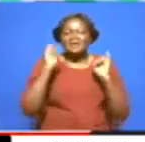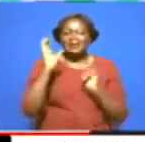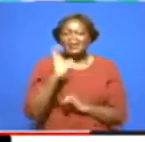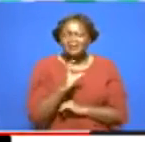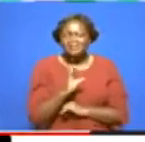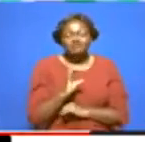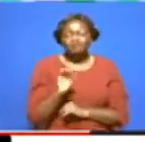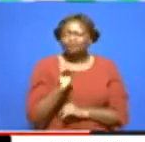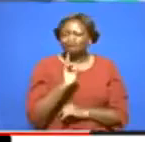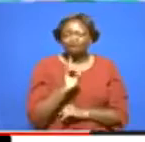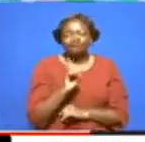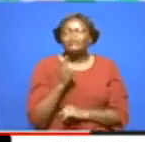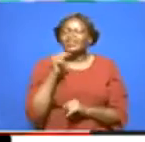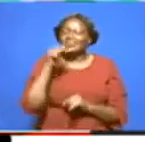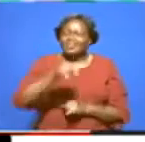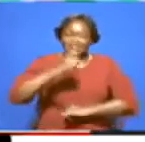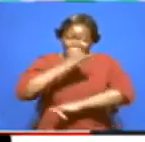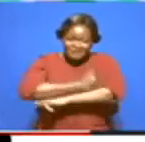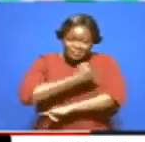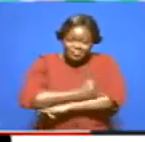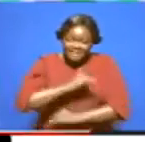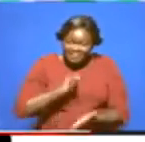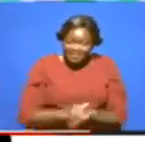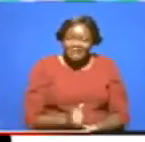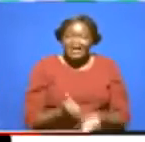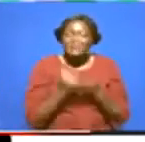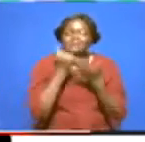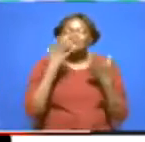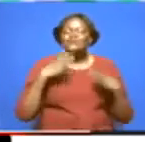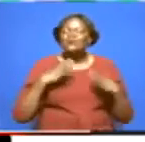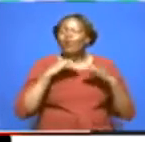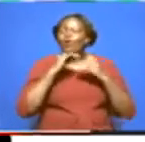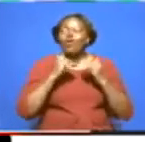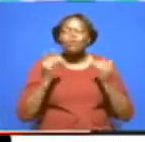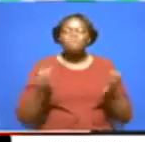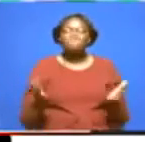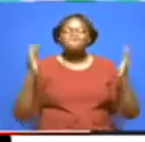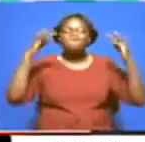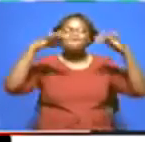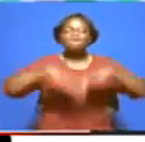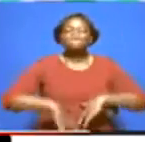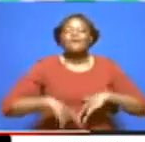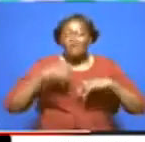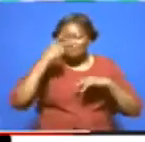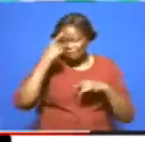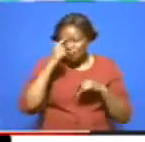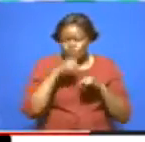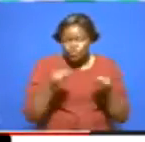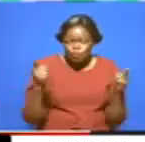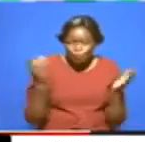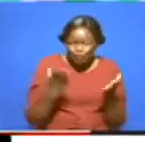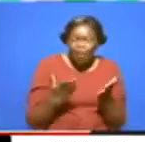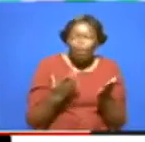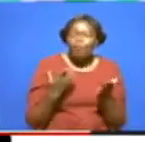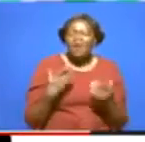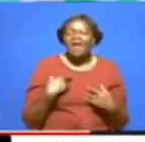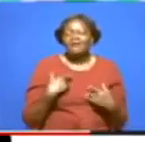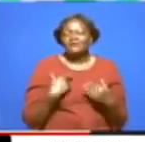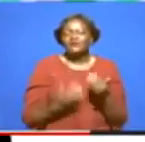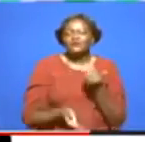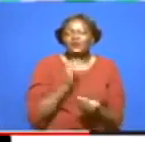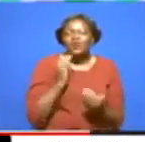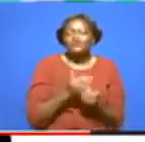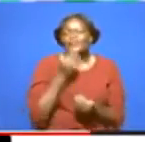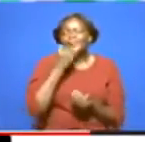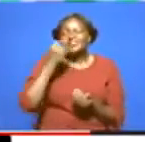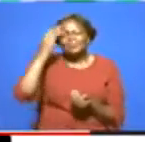this is an institution that brings together people for you, where incubation of best minds for the future will